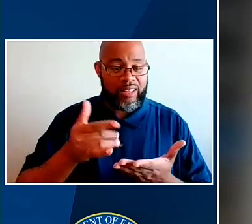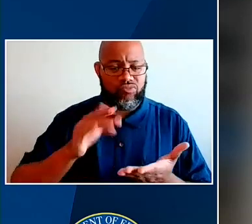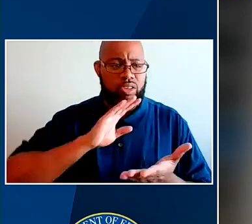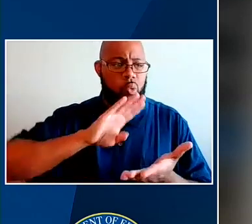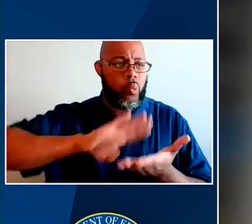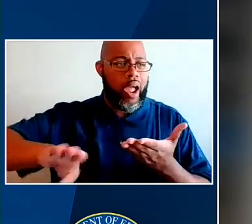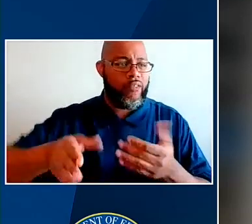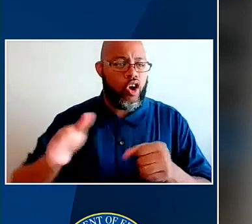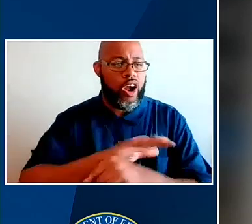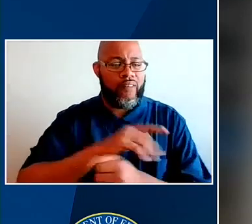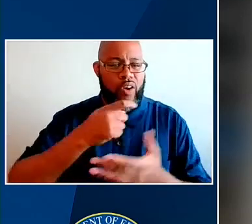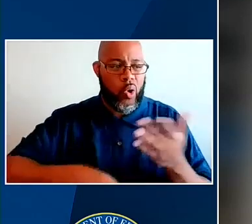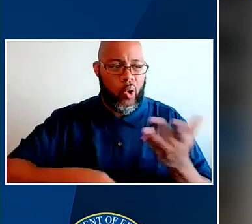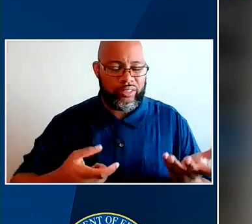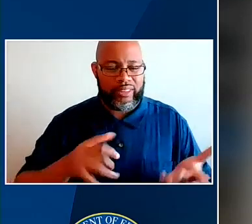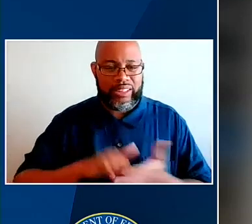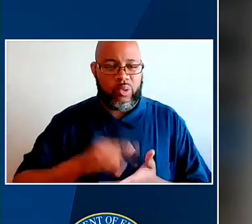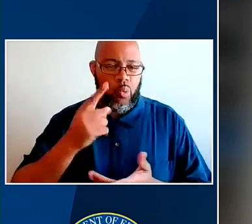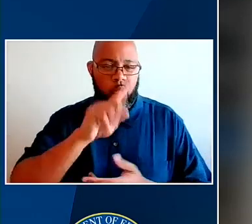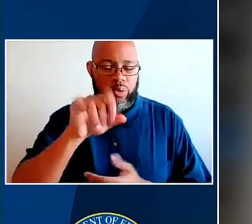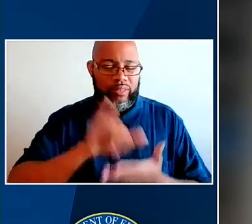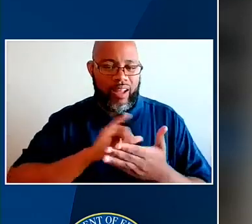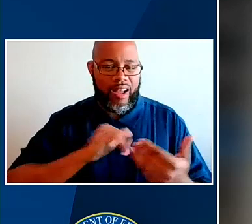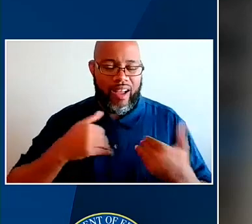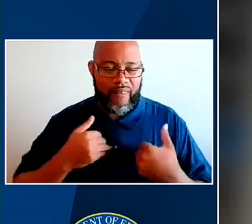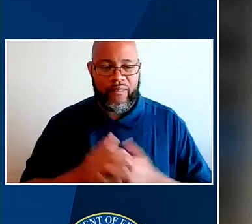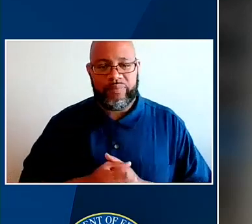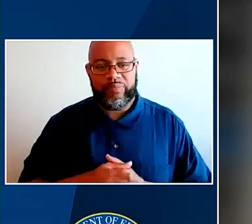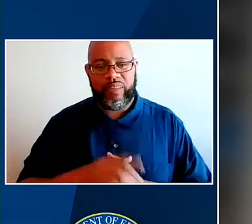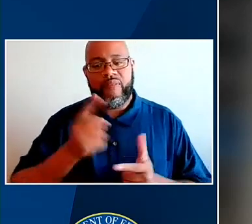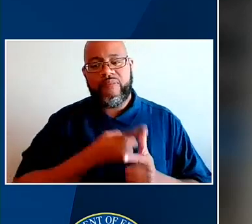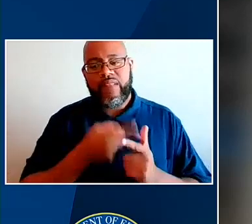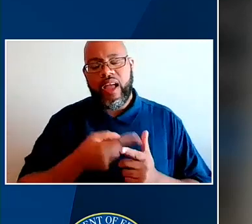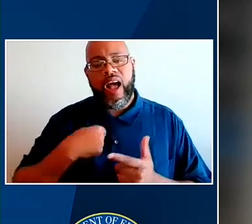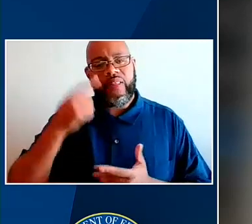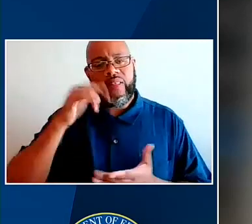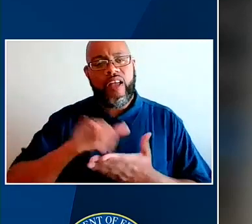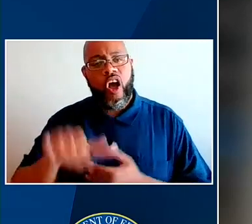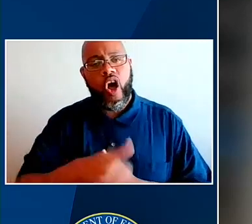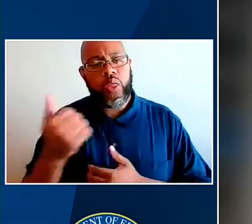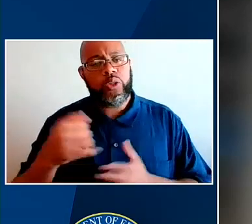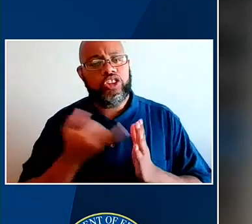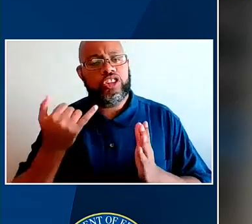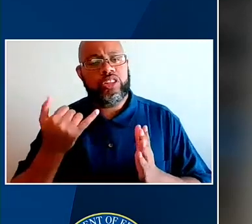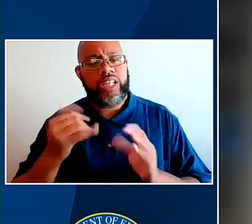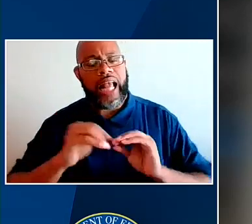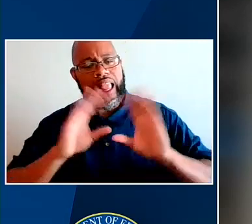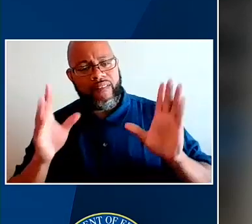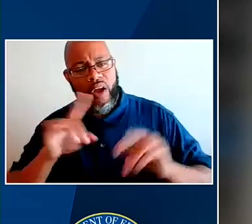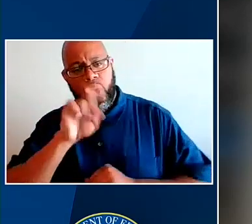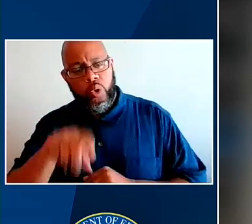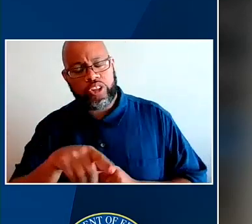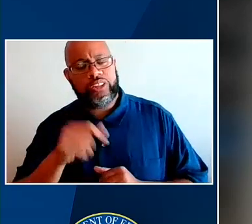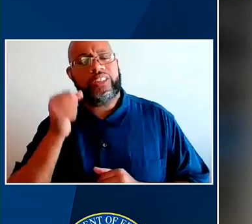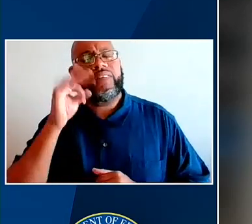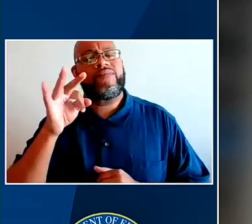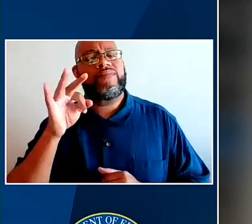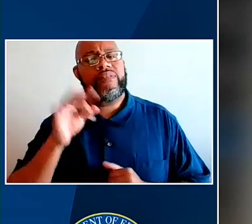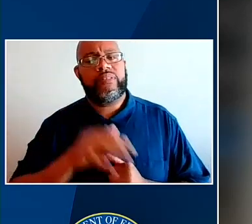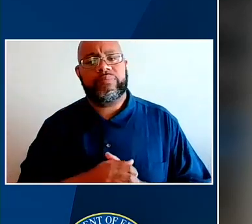covering the cost. I guess that's one question I had. And then I think the other one is just kind of a clarifying question of whether or not